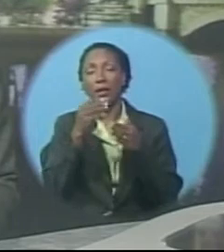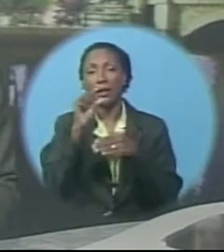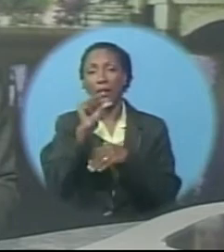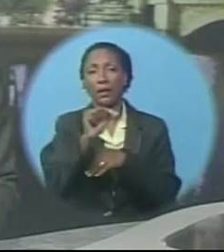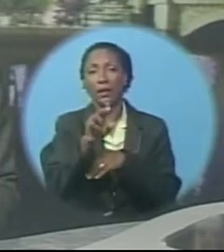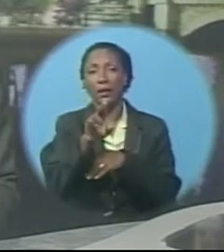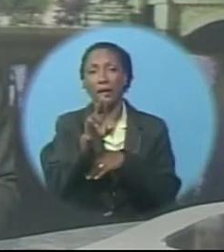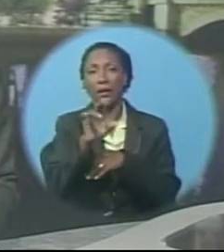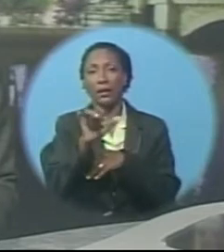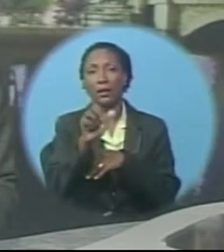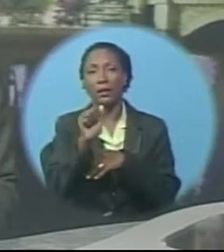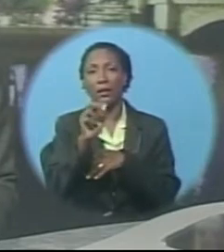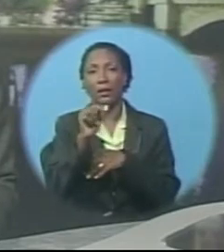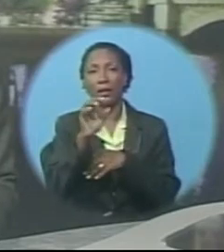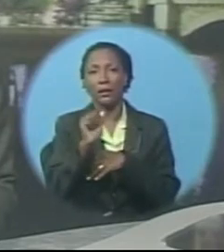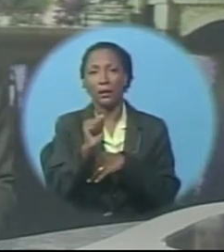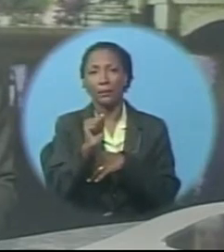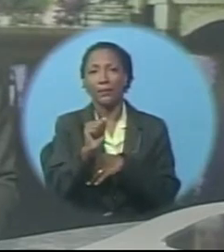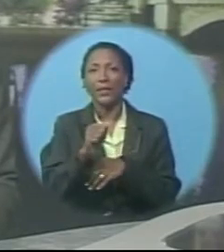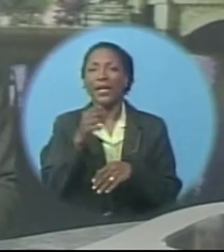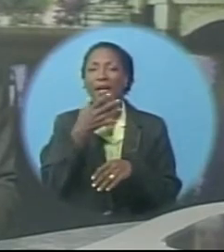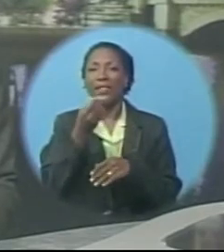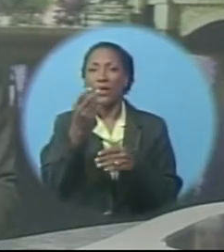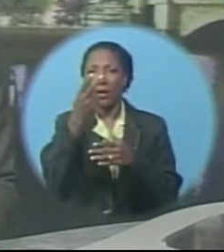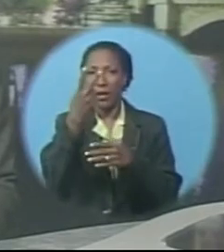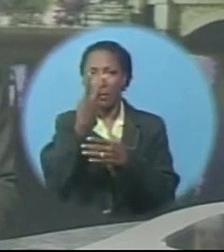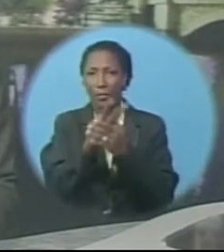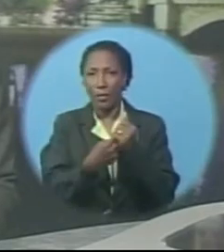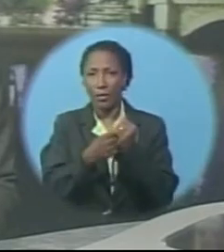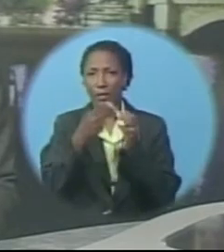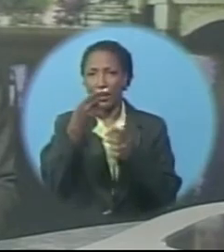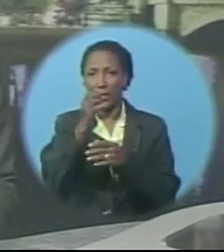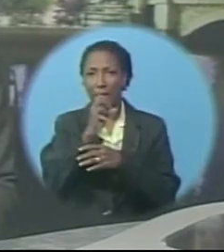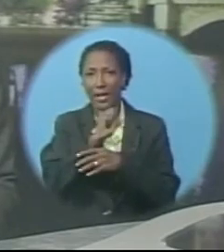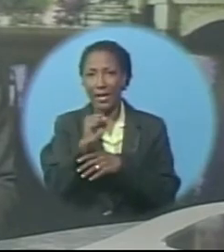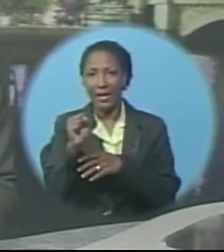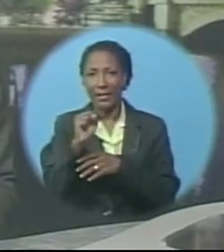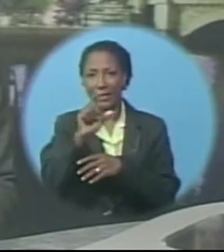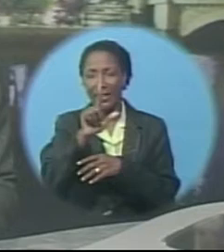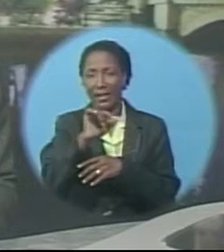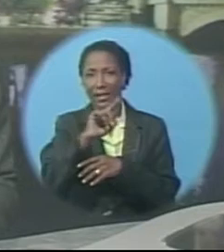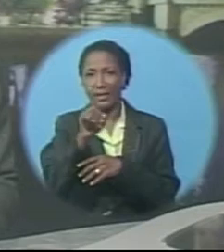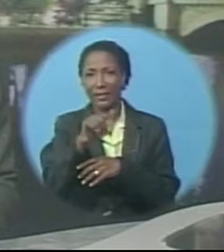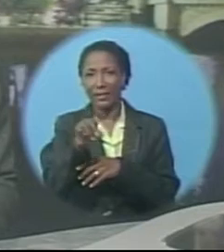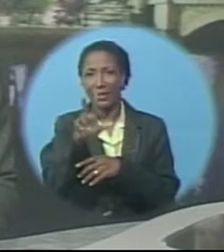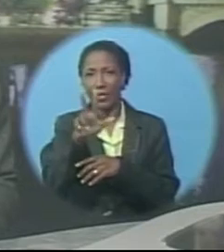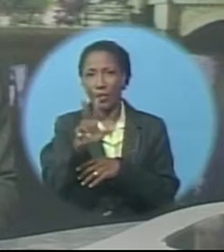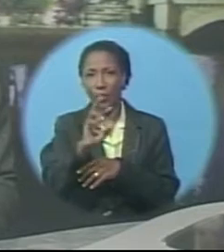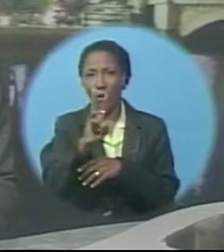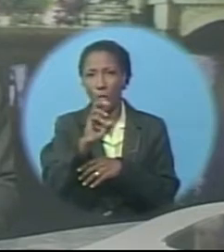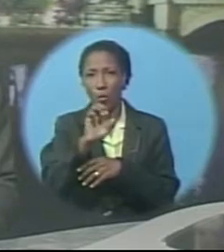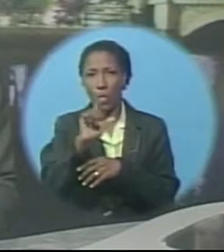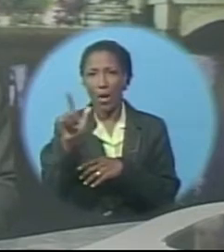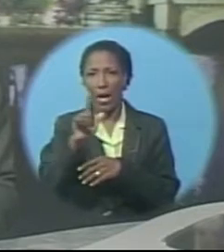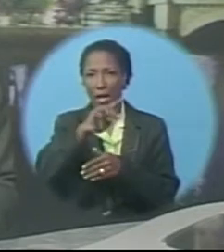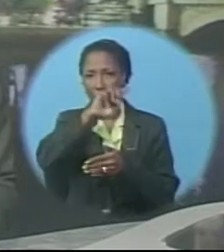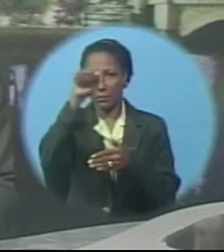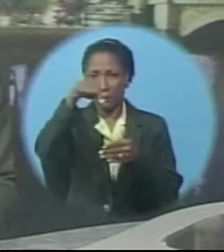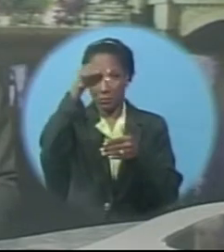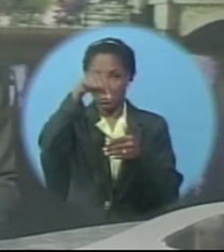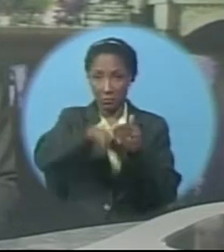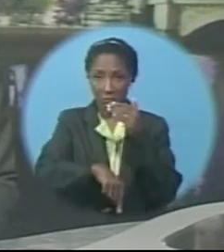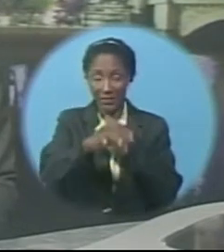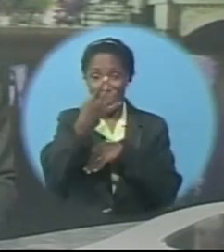According to ExxonMobil's partner, Hess Corporation, the Liza 3 well was drilled to a depth of 18,100